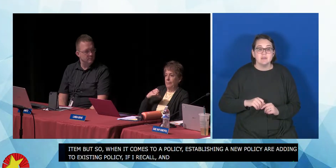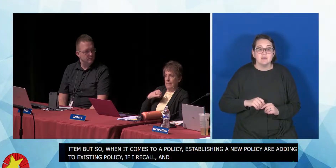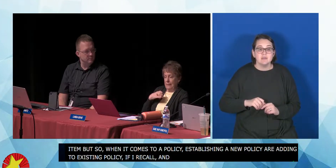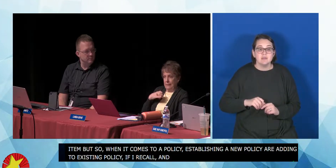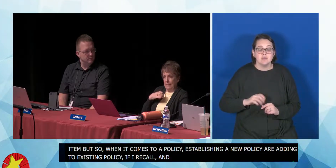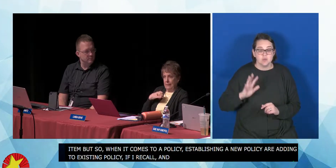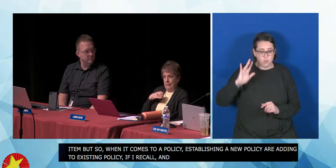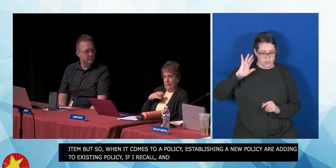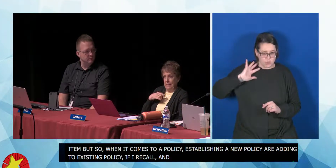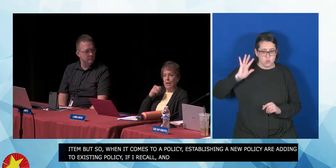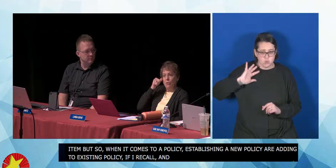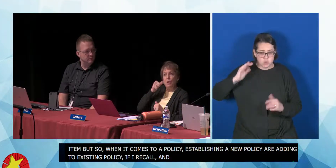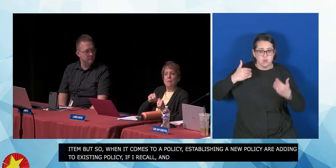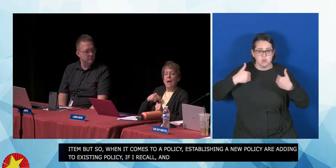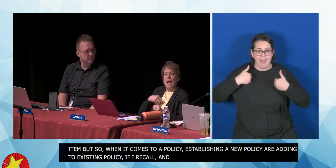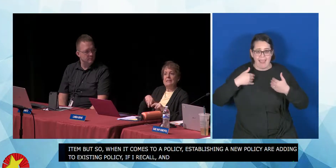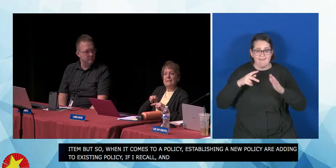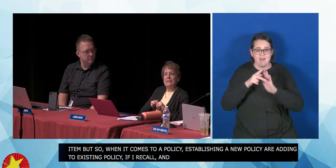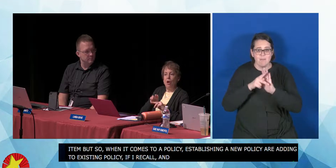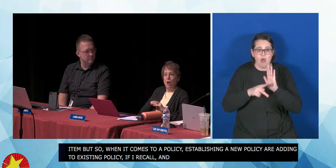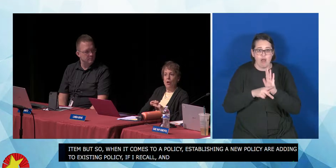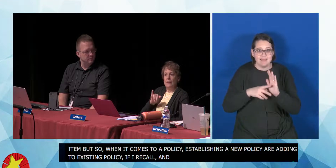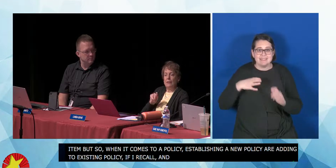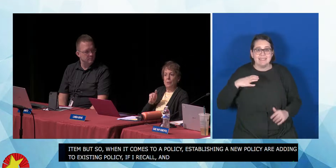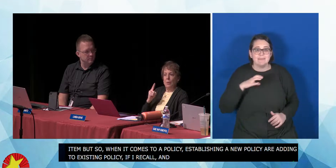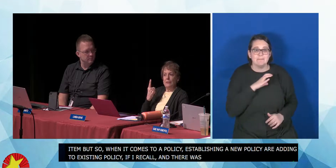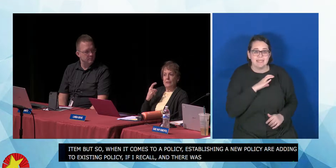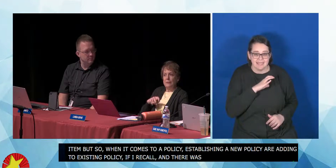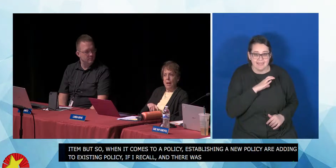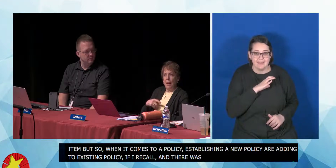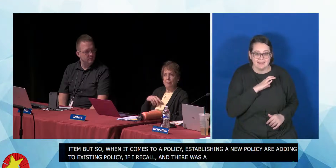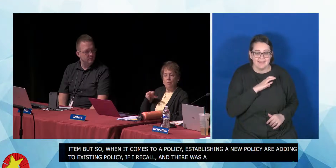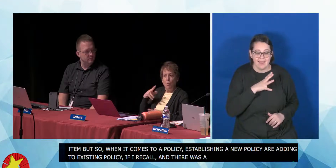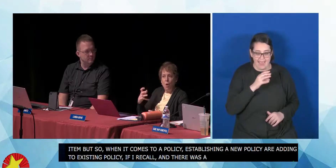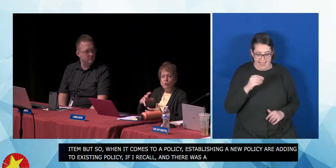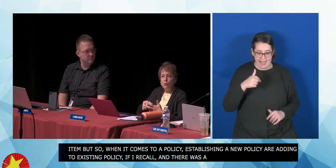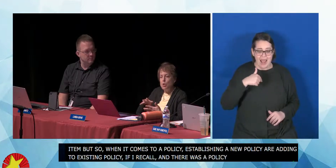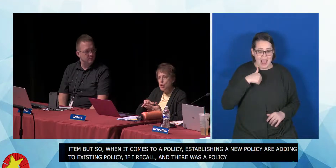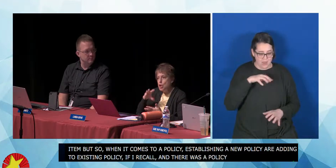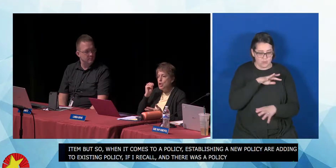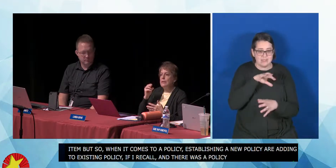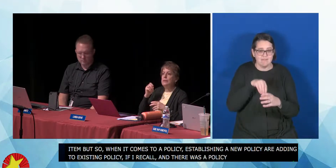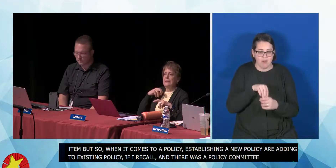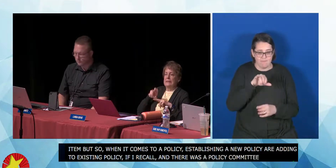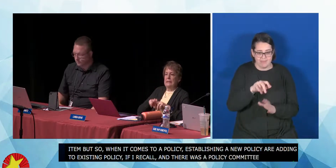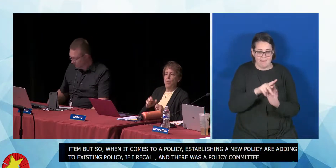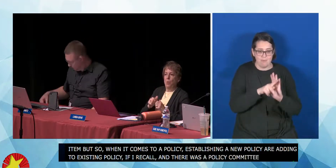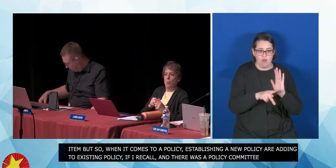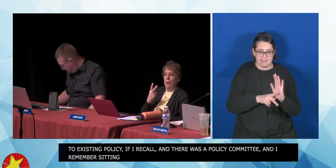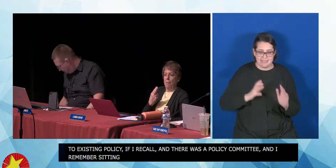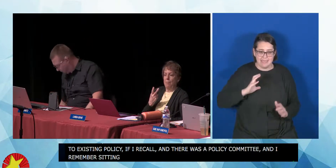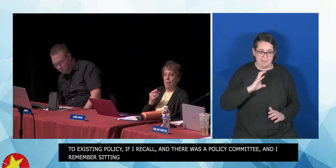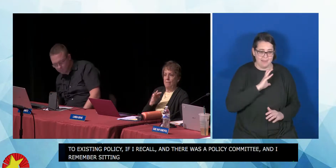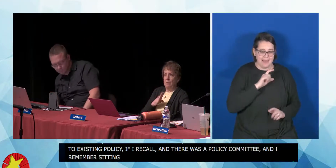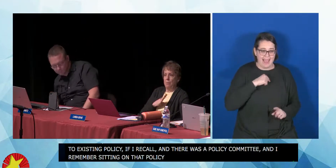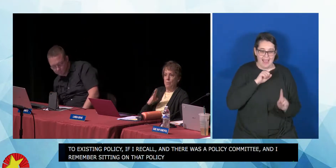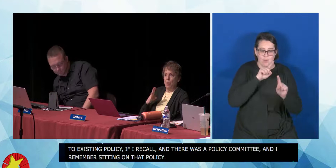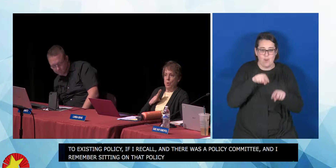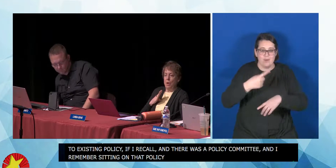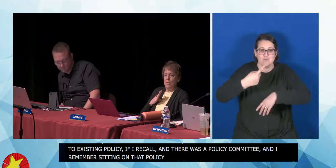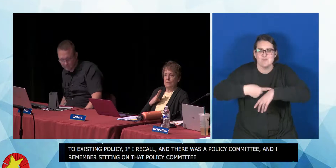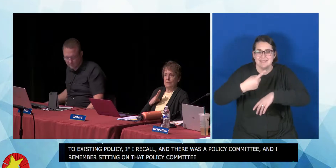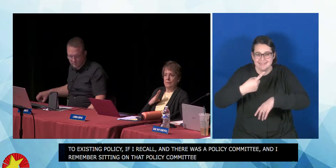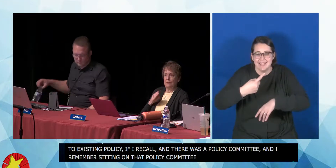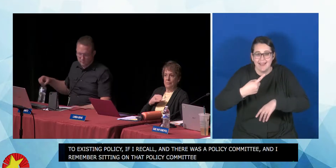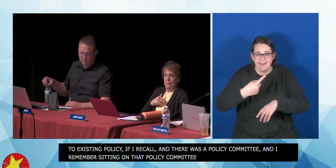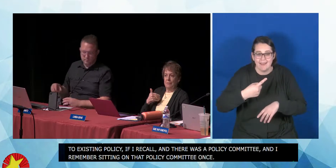there was a policy committee. And I do remember sitting on that policy committee once, wanting to learn about that, and I sat with